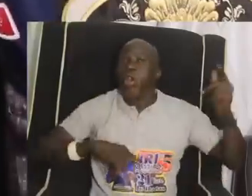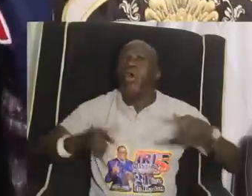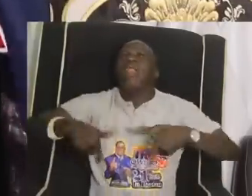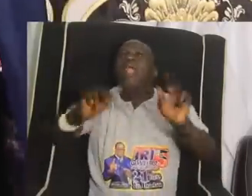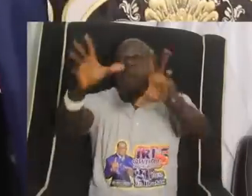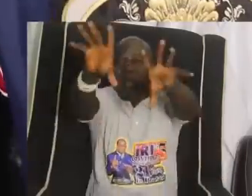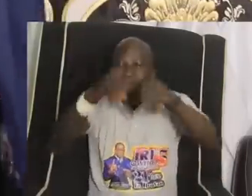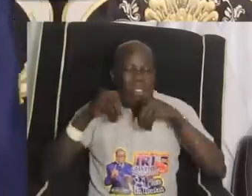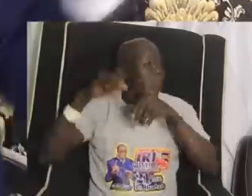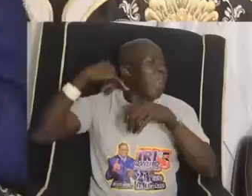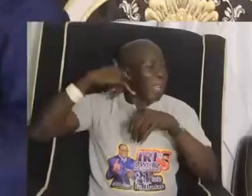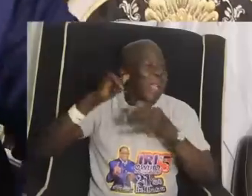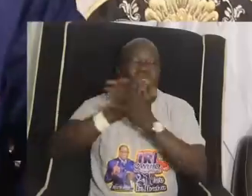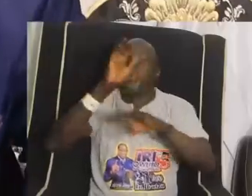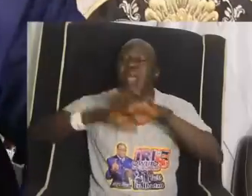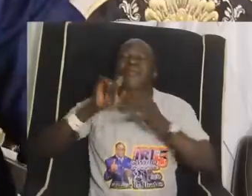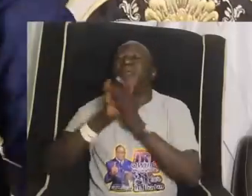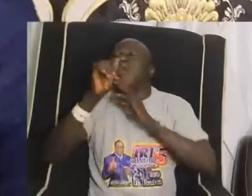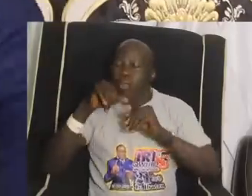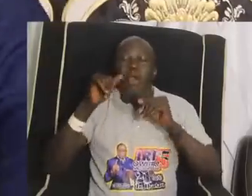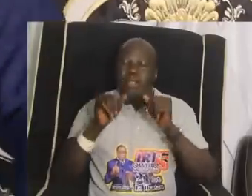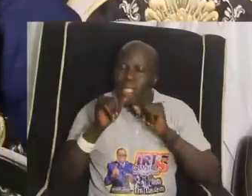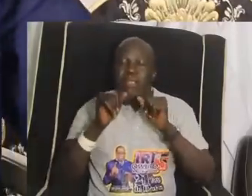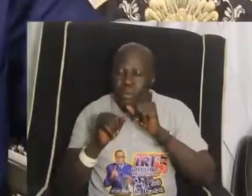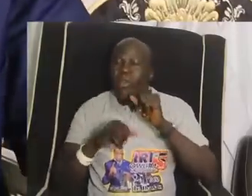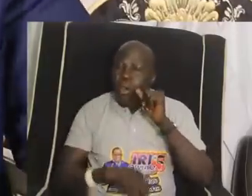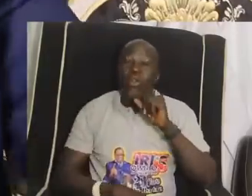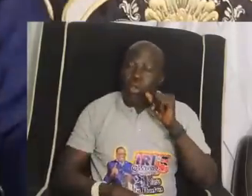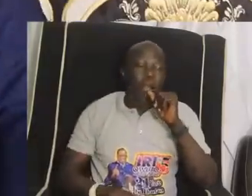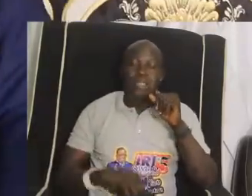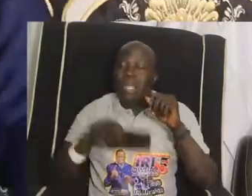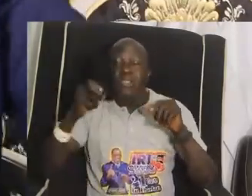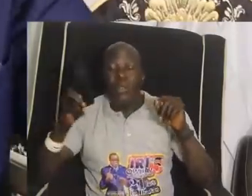don't receive a lot of love. Oh, yeah, wow.